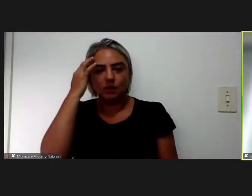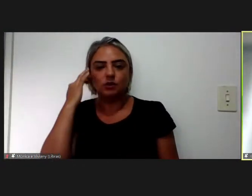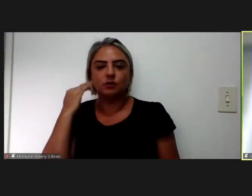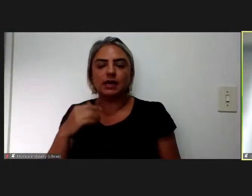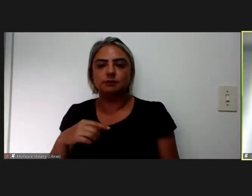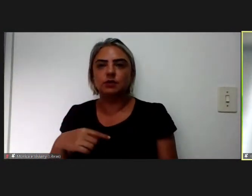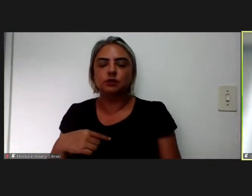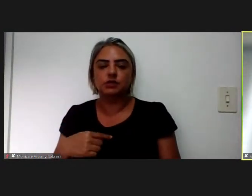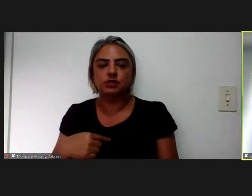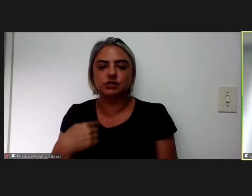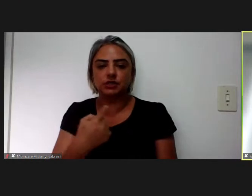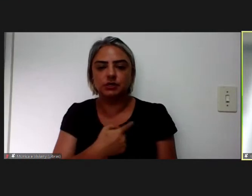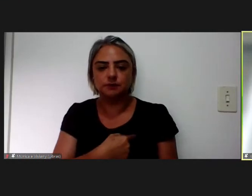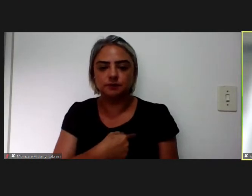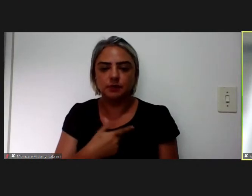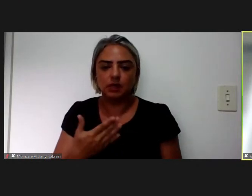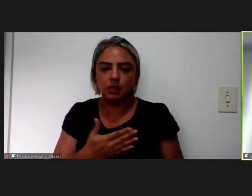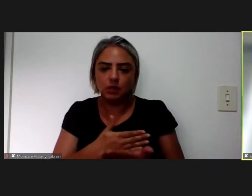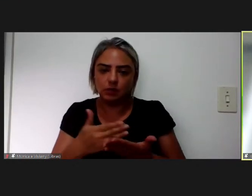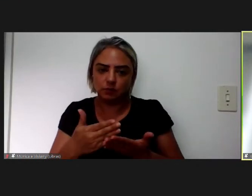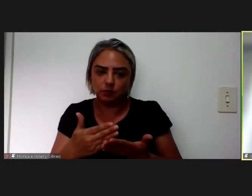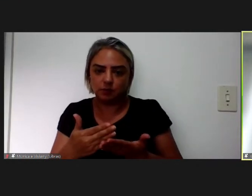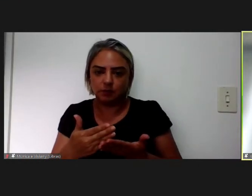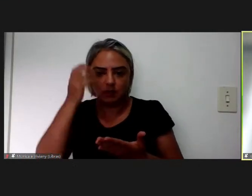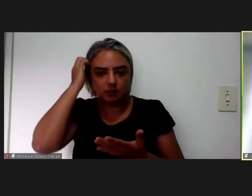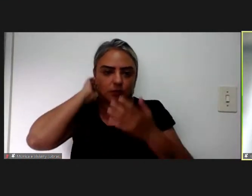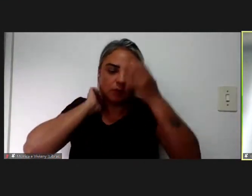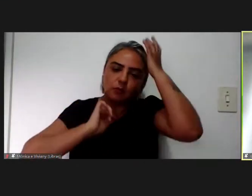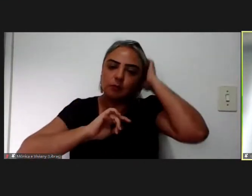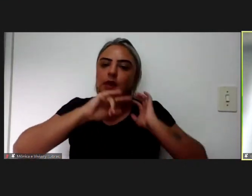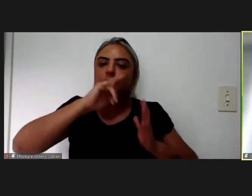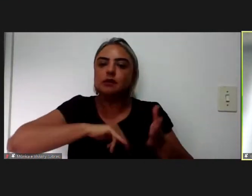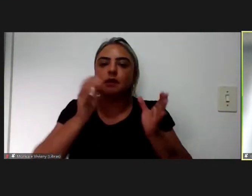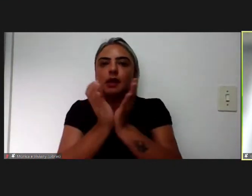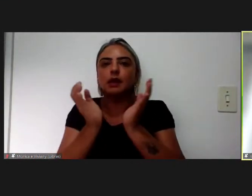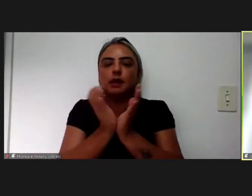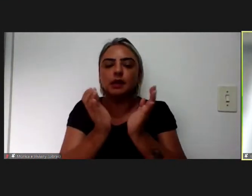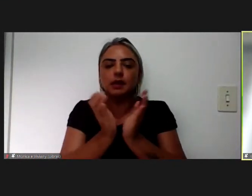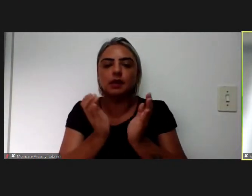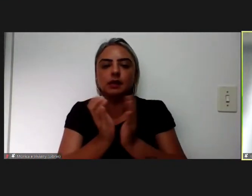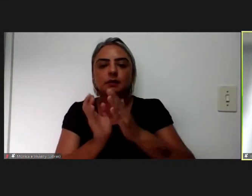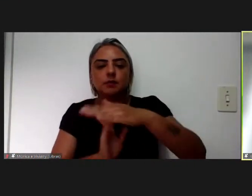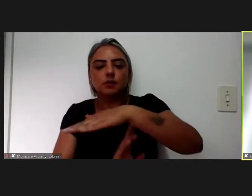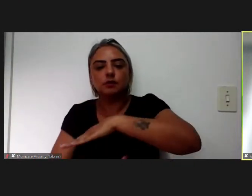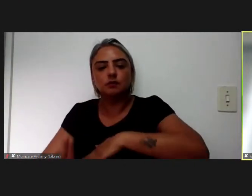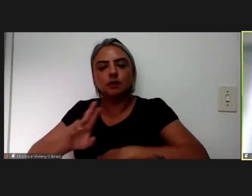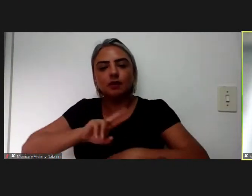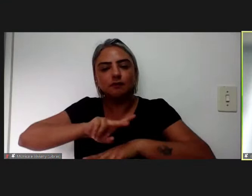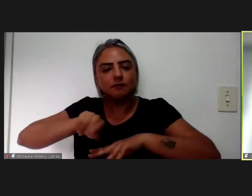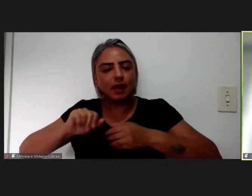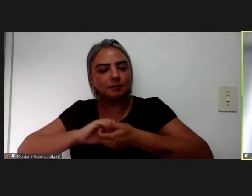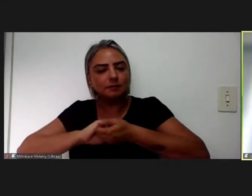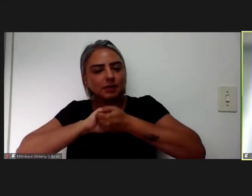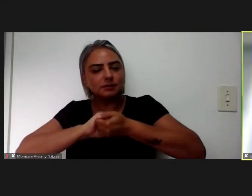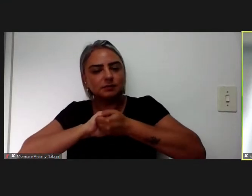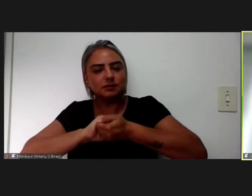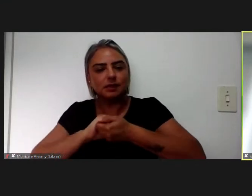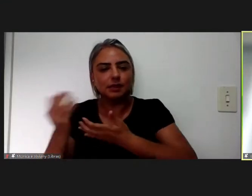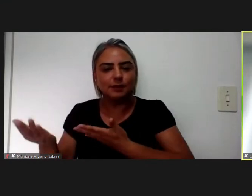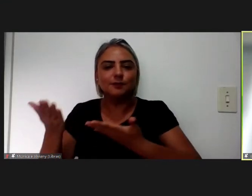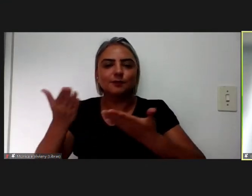nutrition agenda, and now we're going to launch 3 documents in the team alongside many universities,